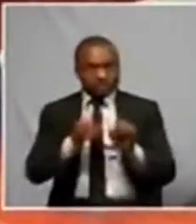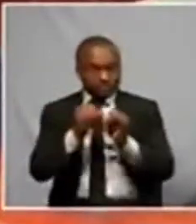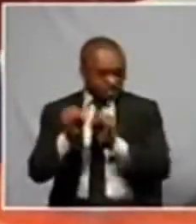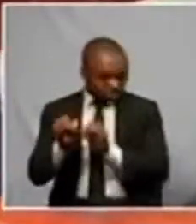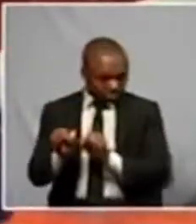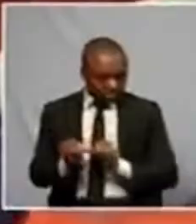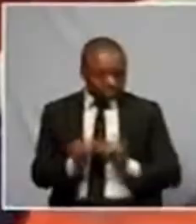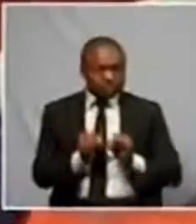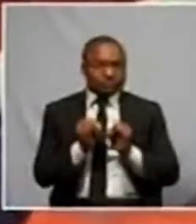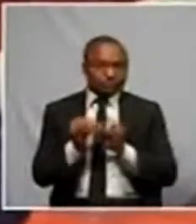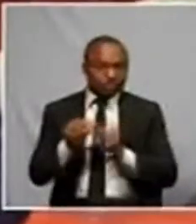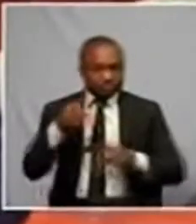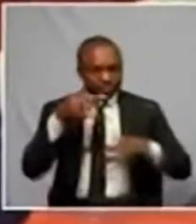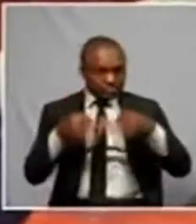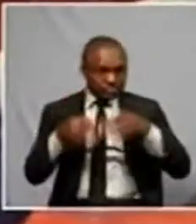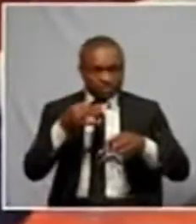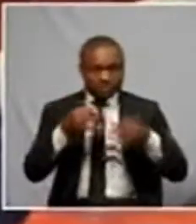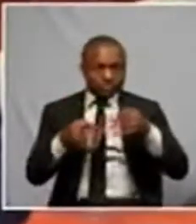implementation should Zambia